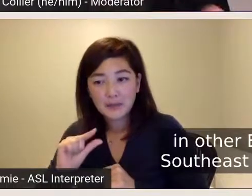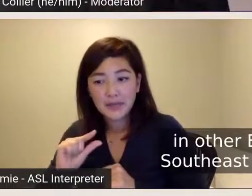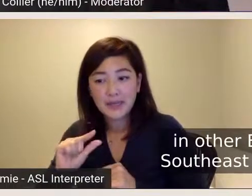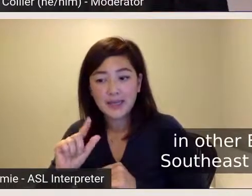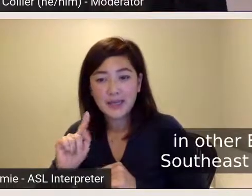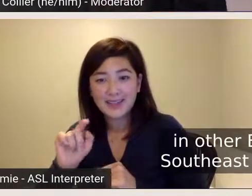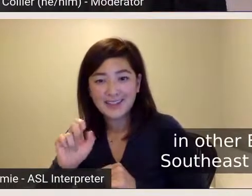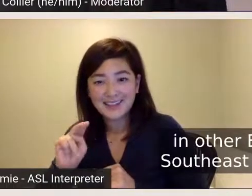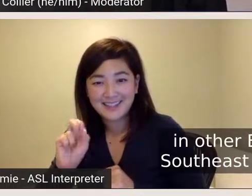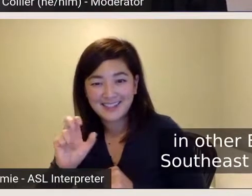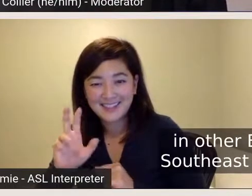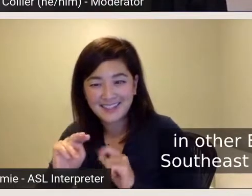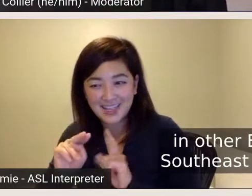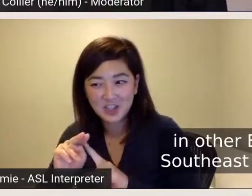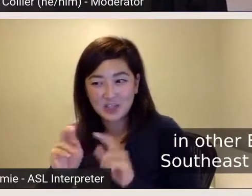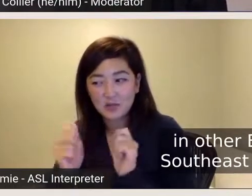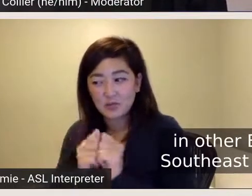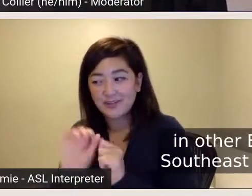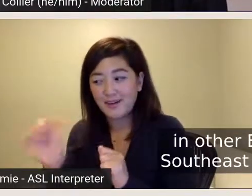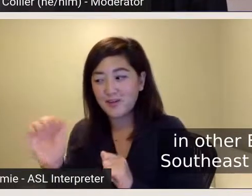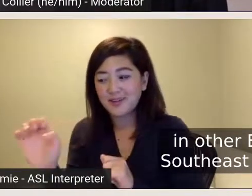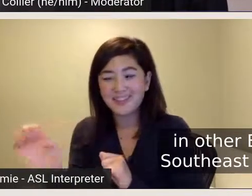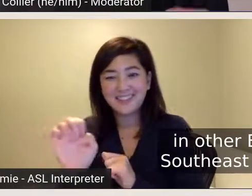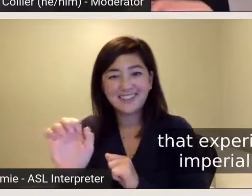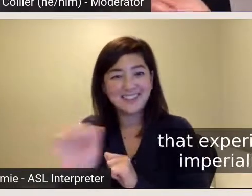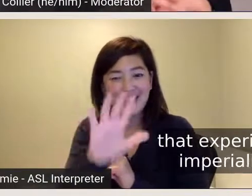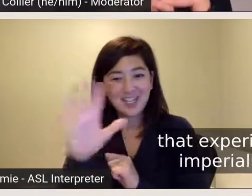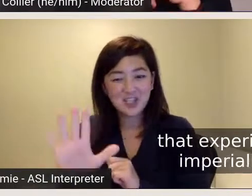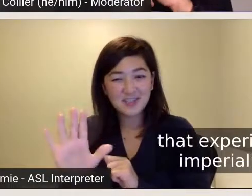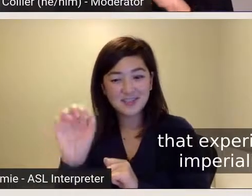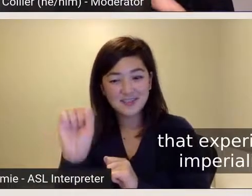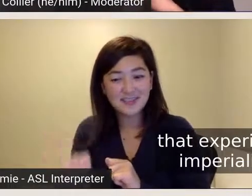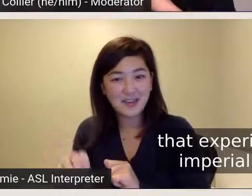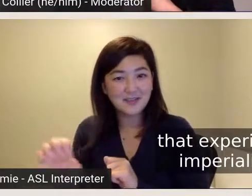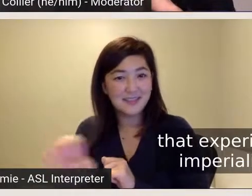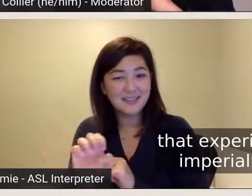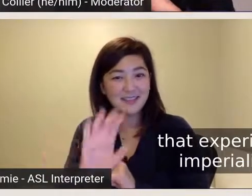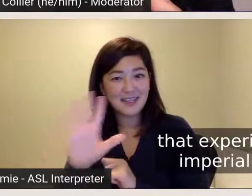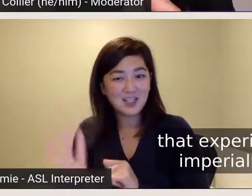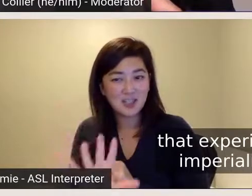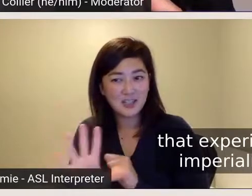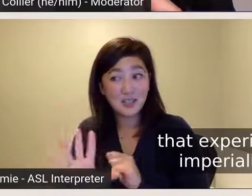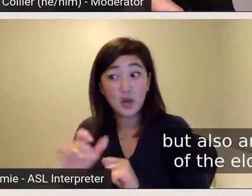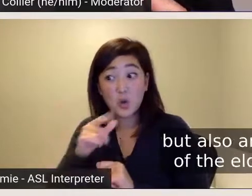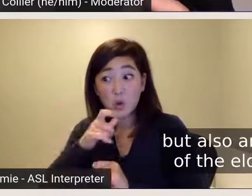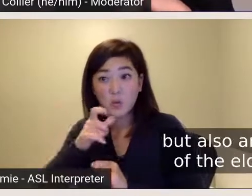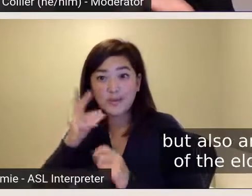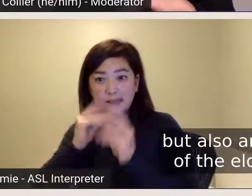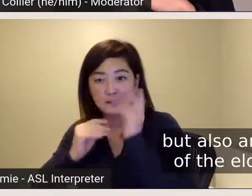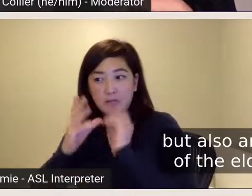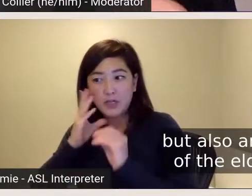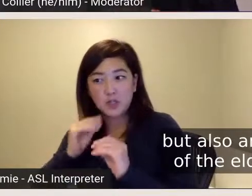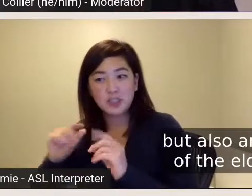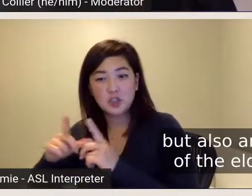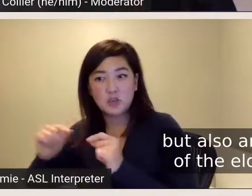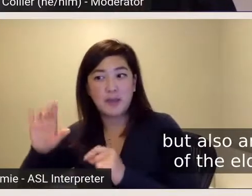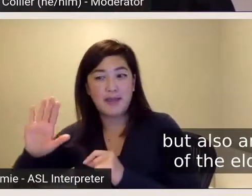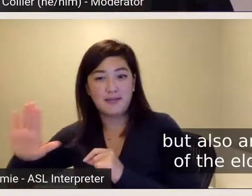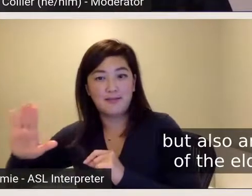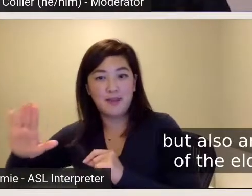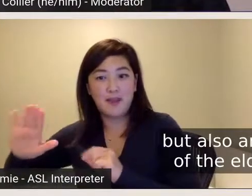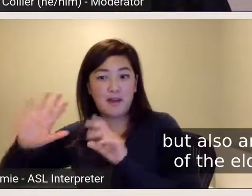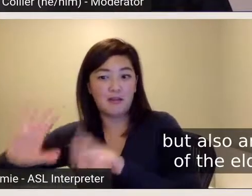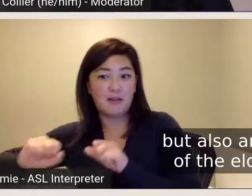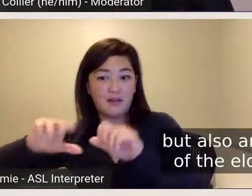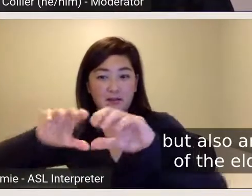in other East Asian and Southeast Asian countries that experience Japanese imperialism firsthand, but also among members of the